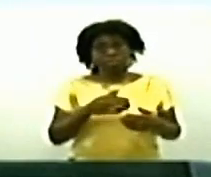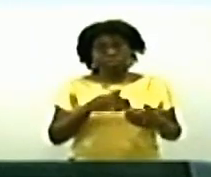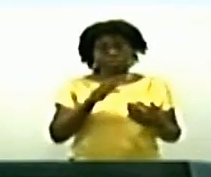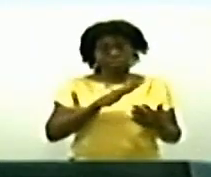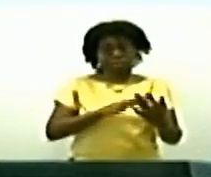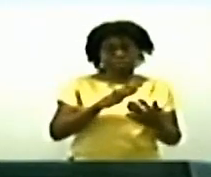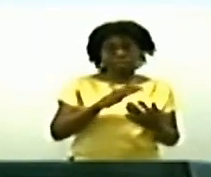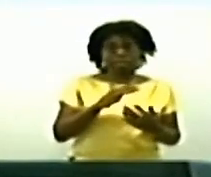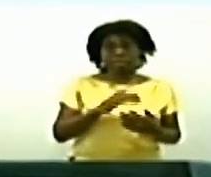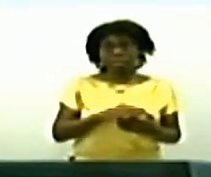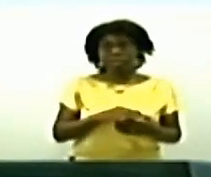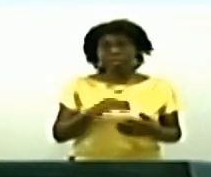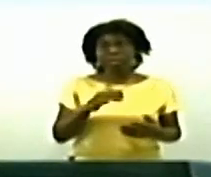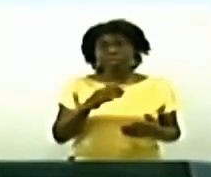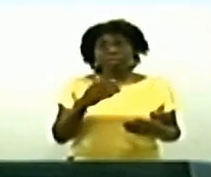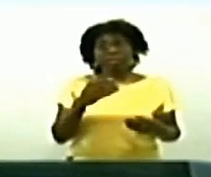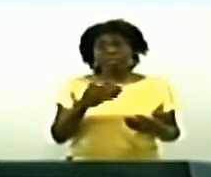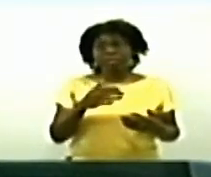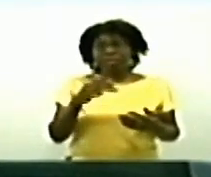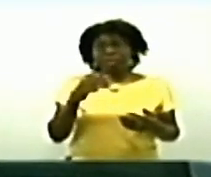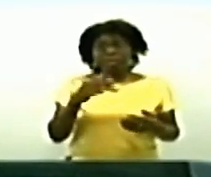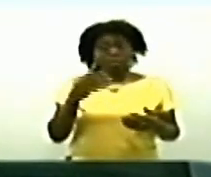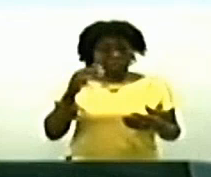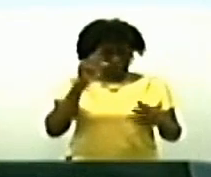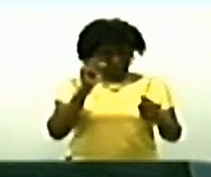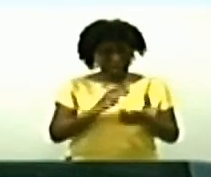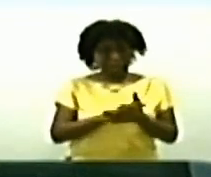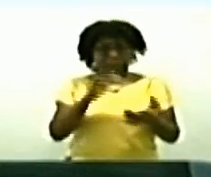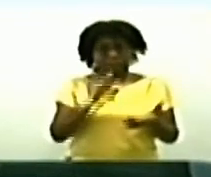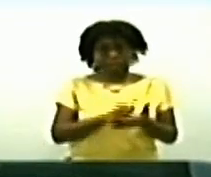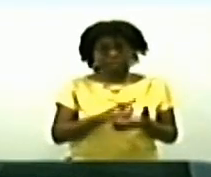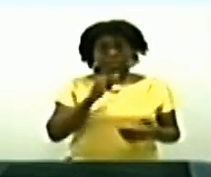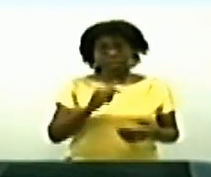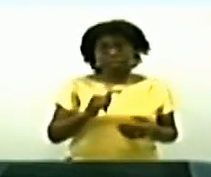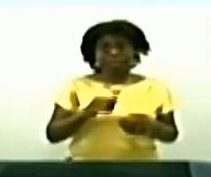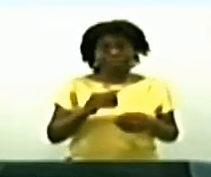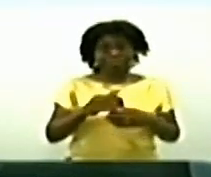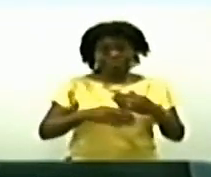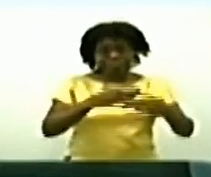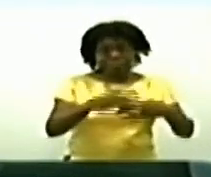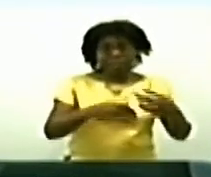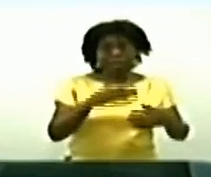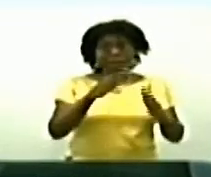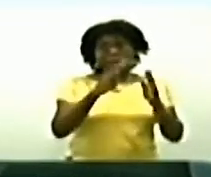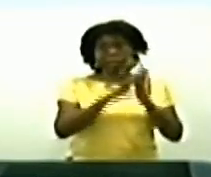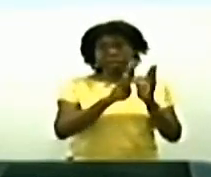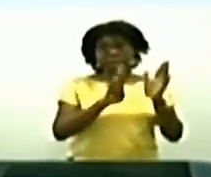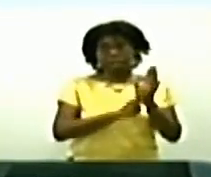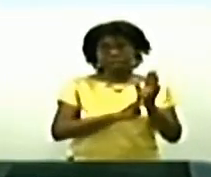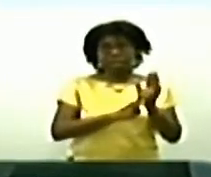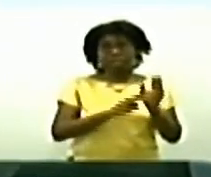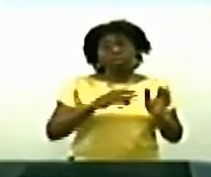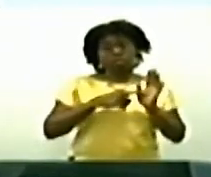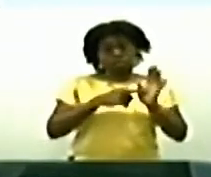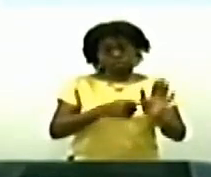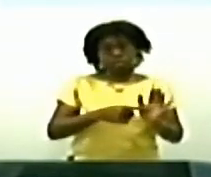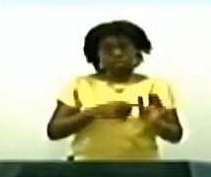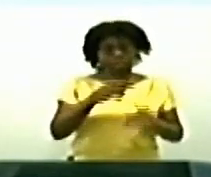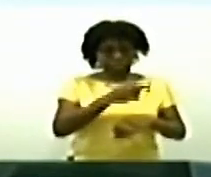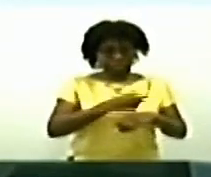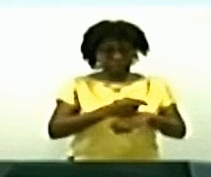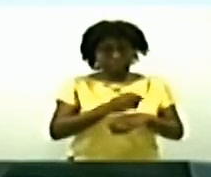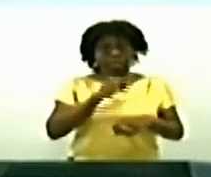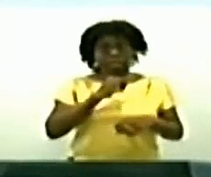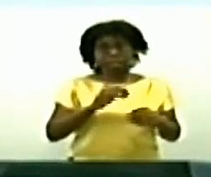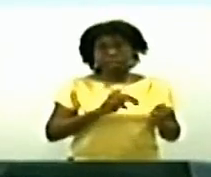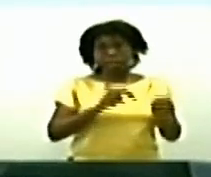a progressive piece of a bill. It shows that Grenada is moving. And one of the things, Mr. President, that we have been discussing on